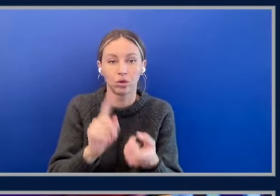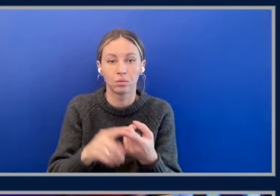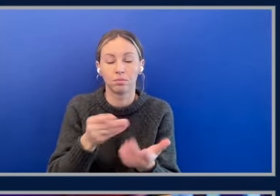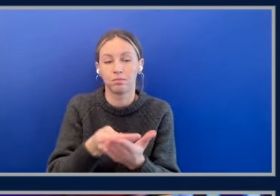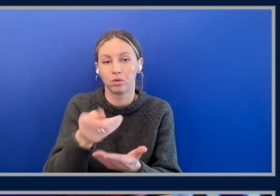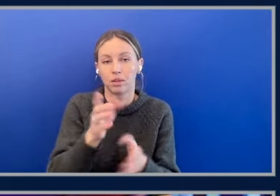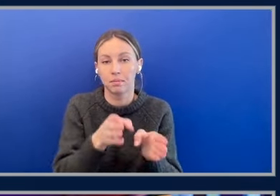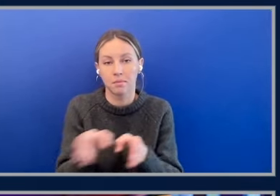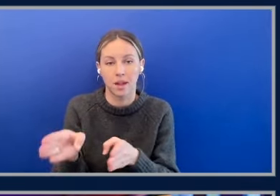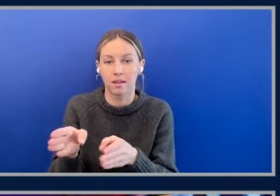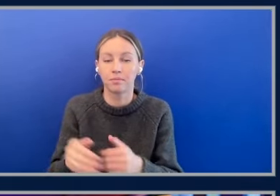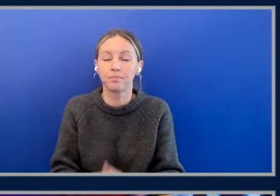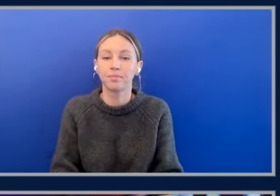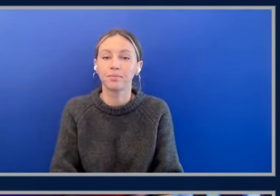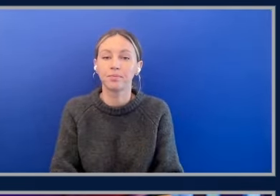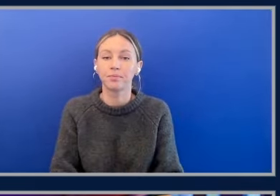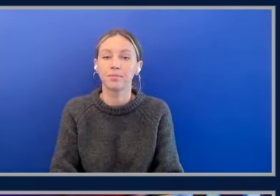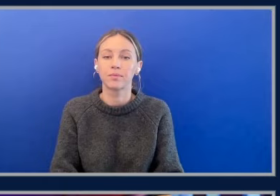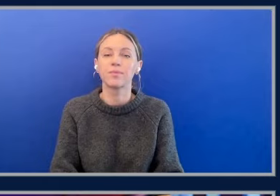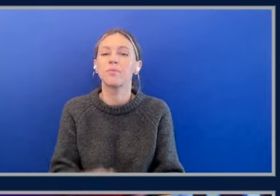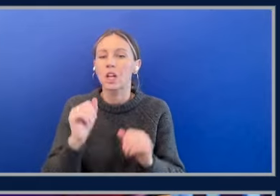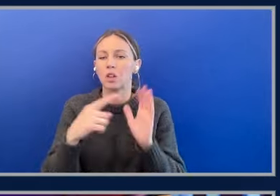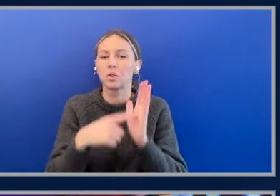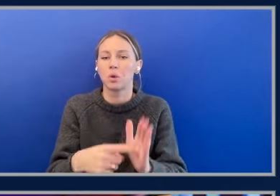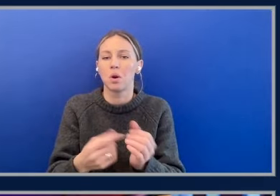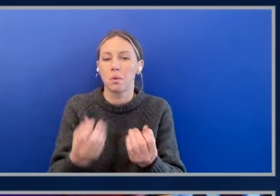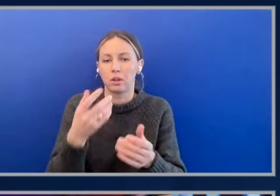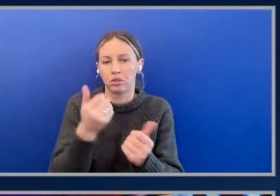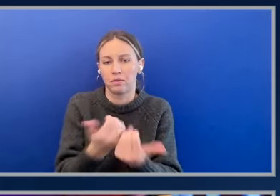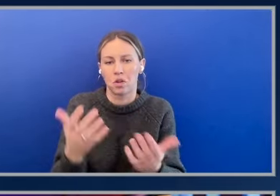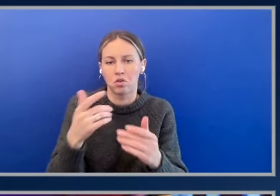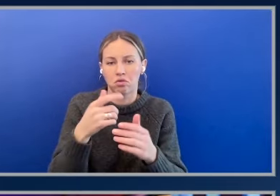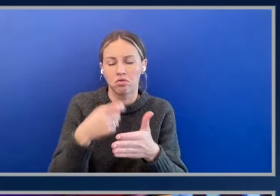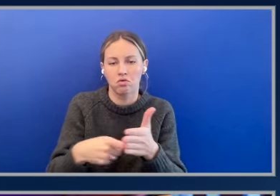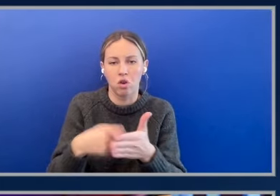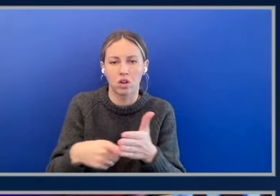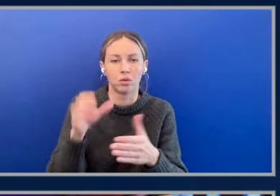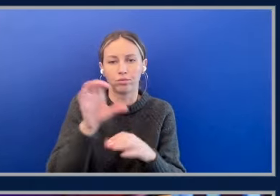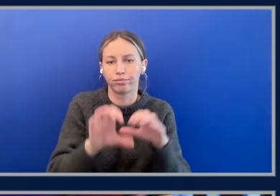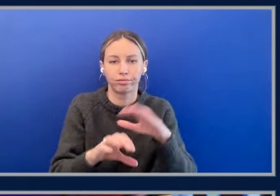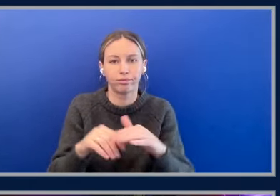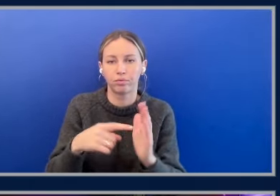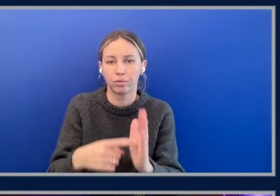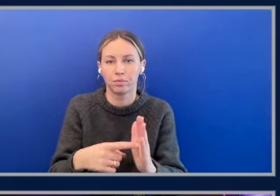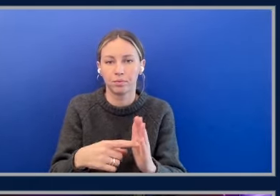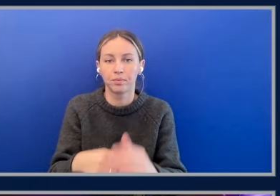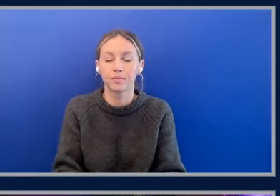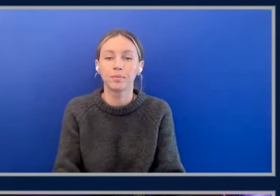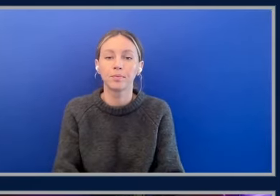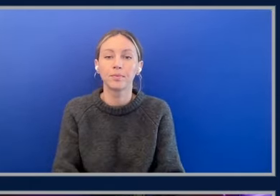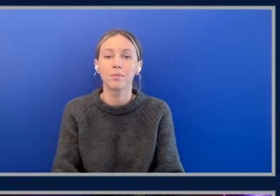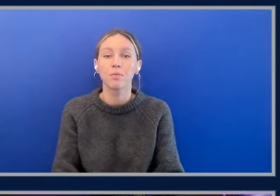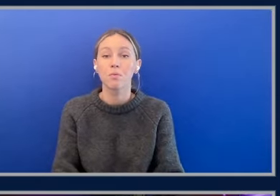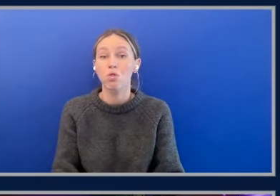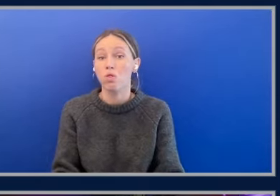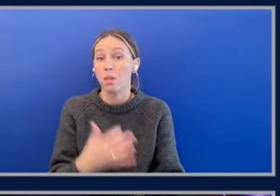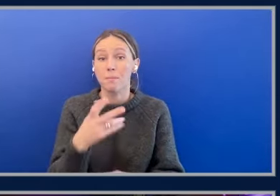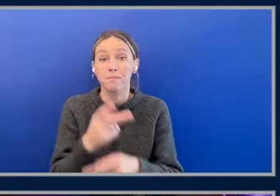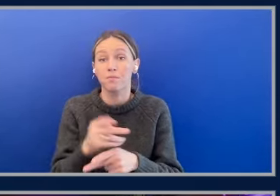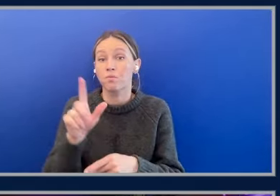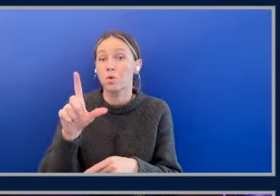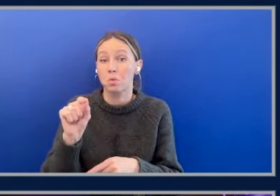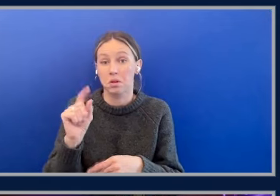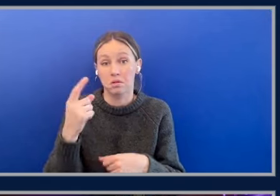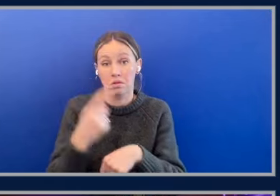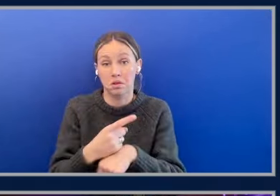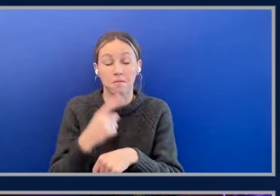price breakdown as well. So let's do another test. Let's assume that I want to keep these instances maybe for 20 days,